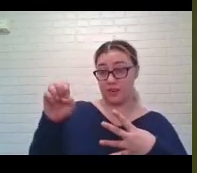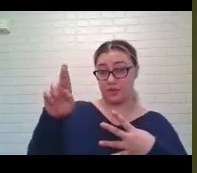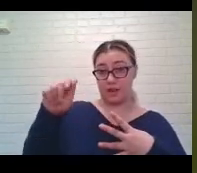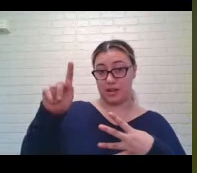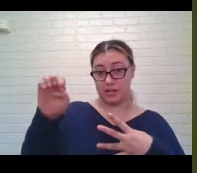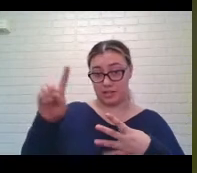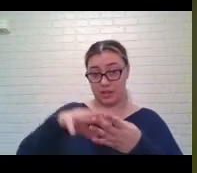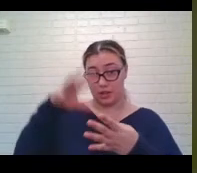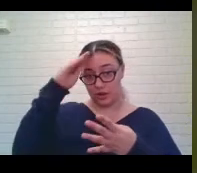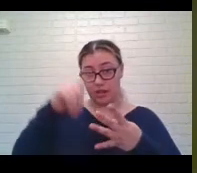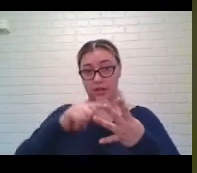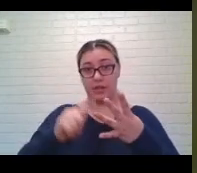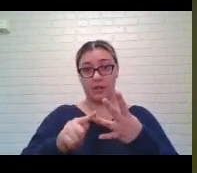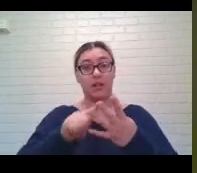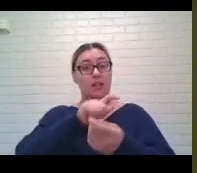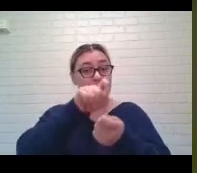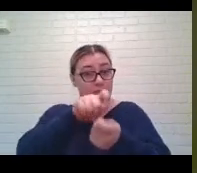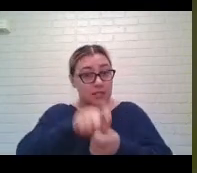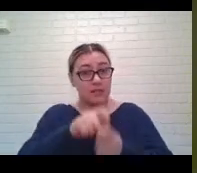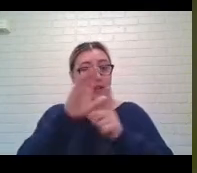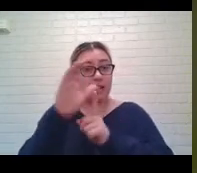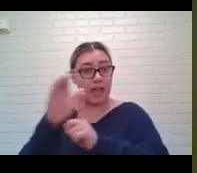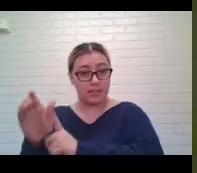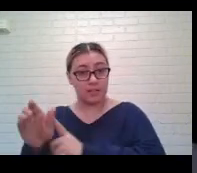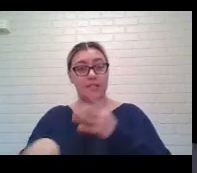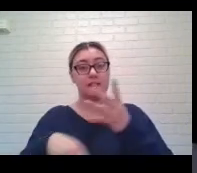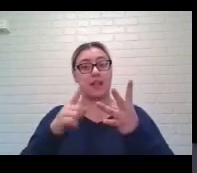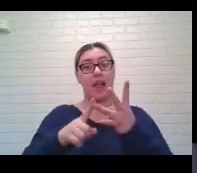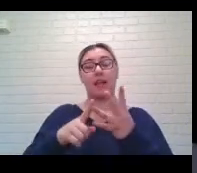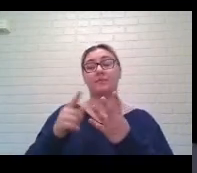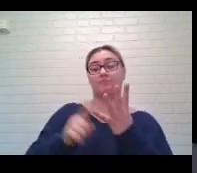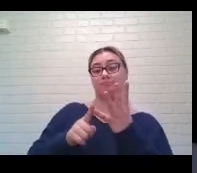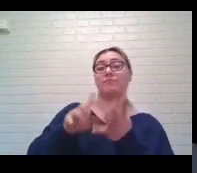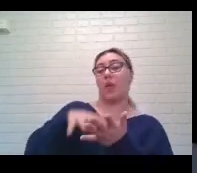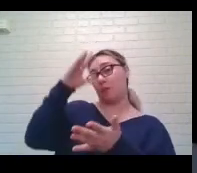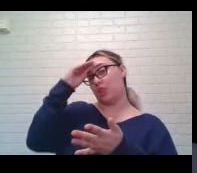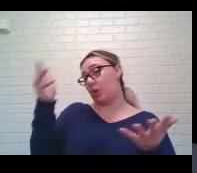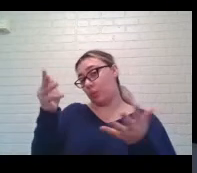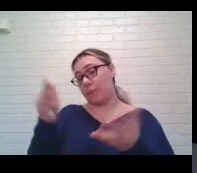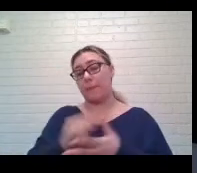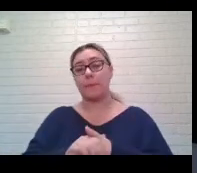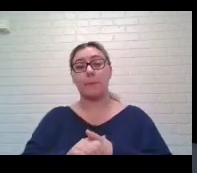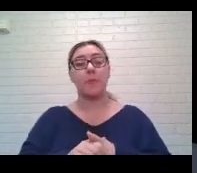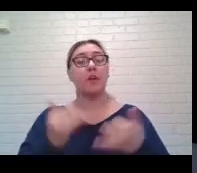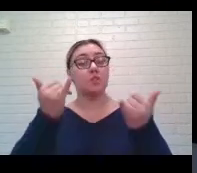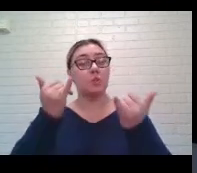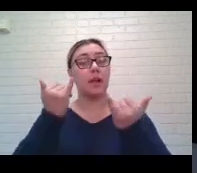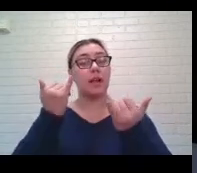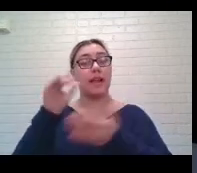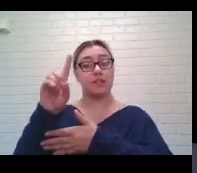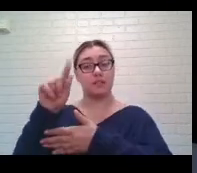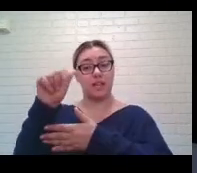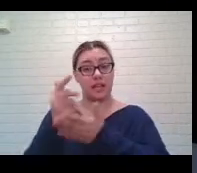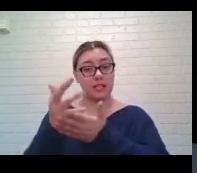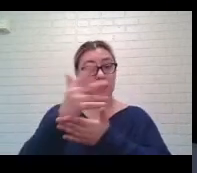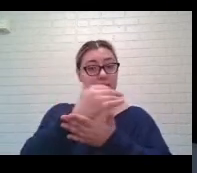takeaways. So let me start with the kind of data that's being collected by B2C companies